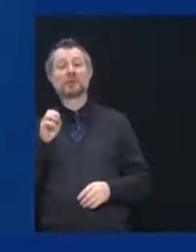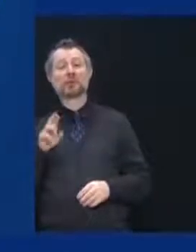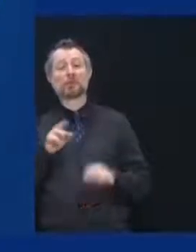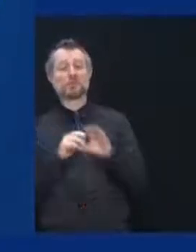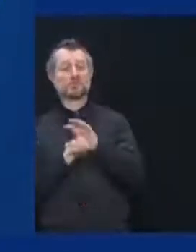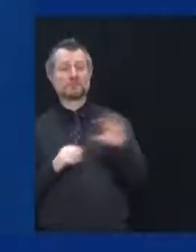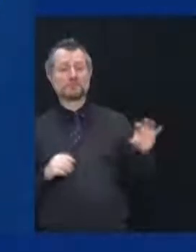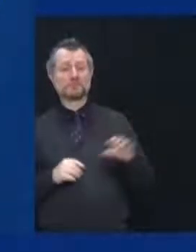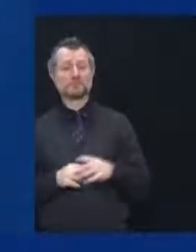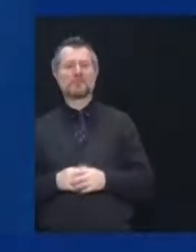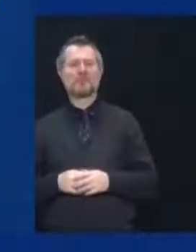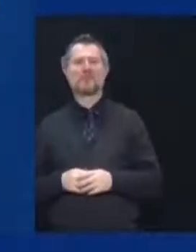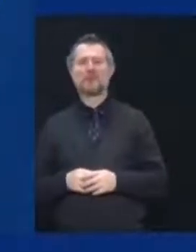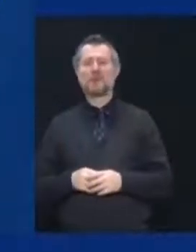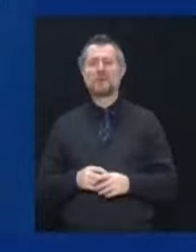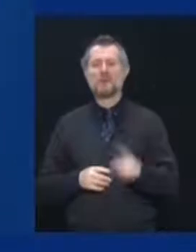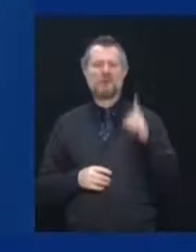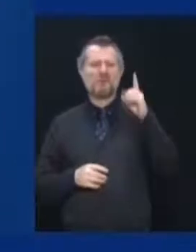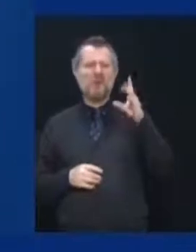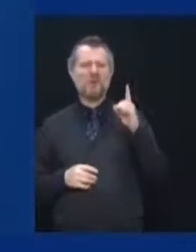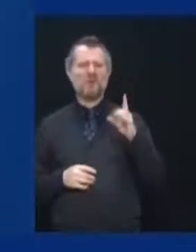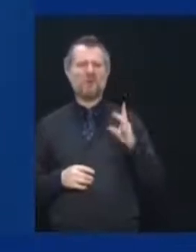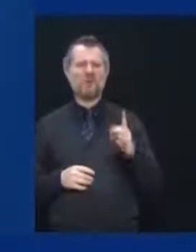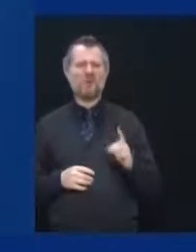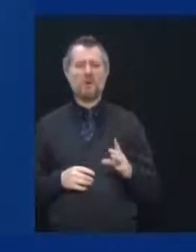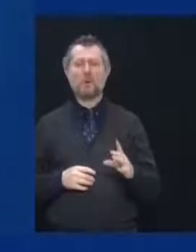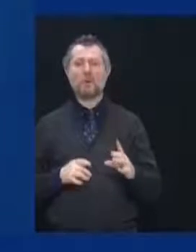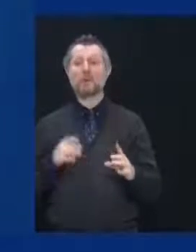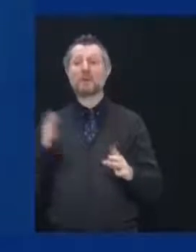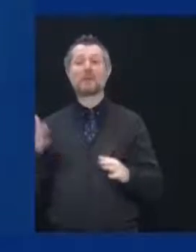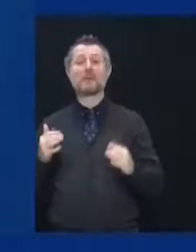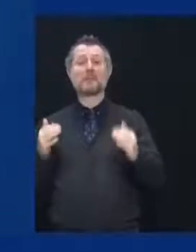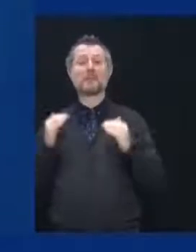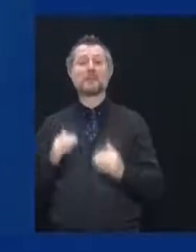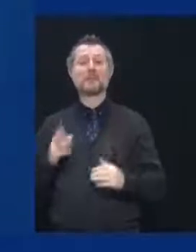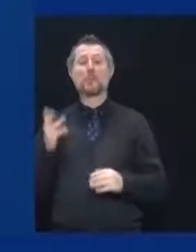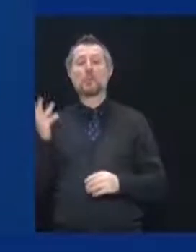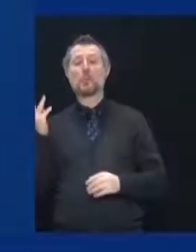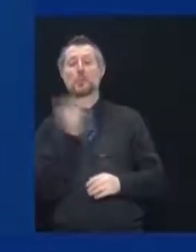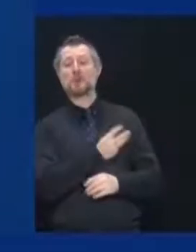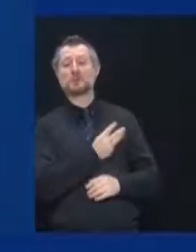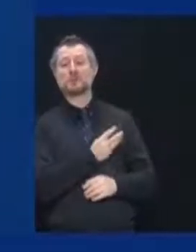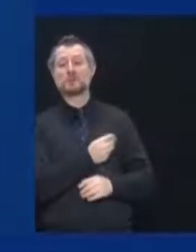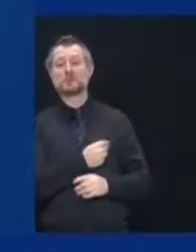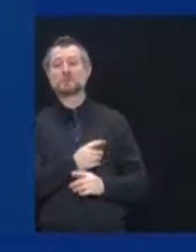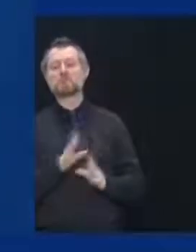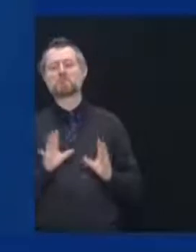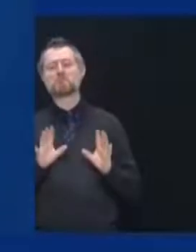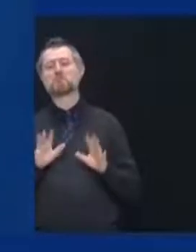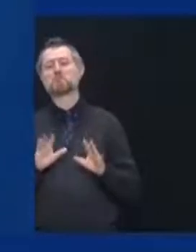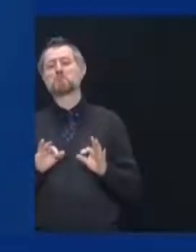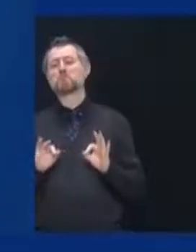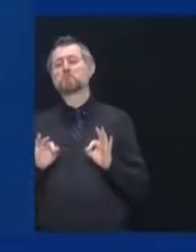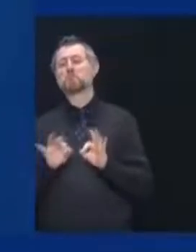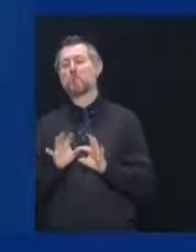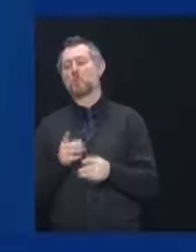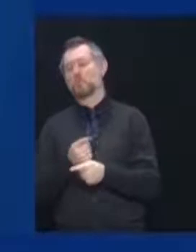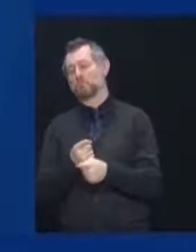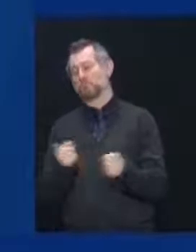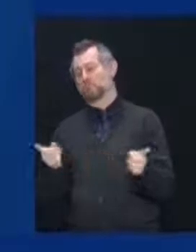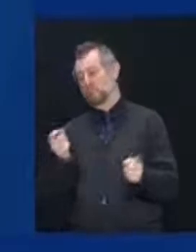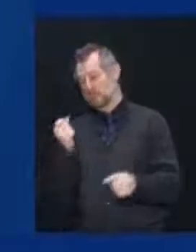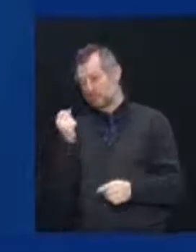also you see a variation. But this is important to understand